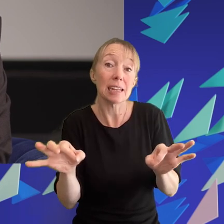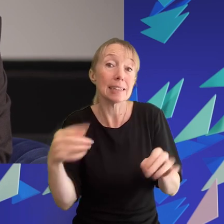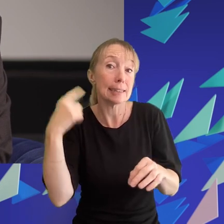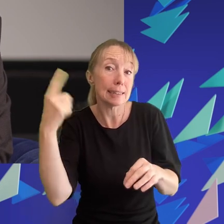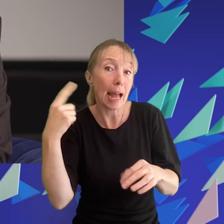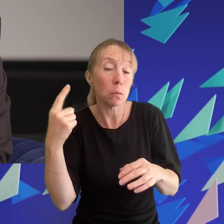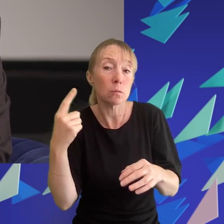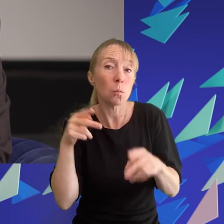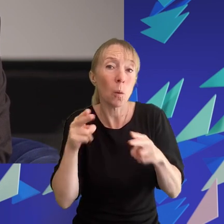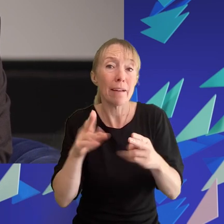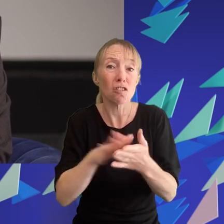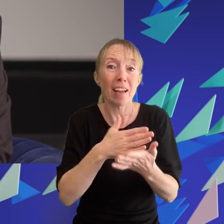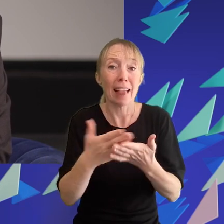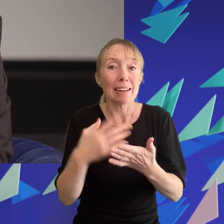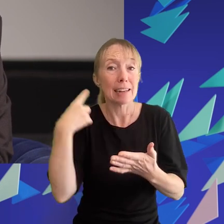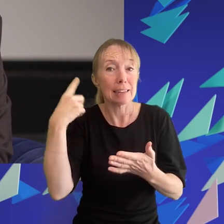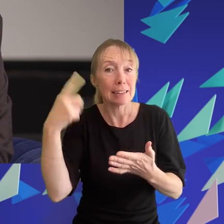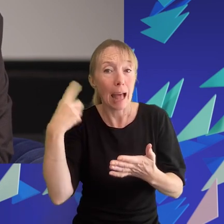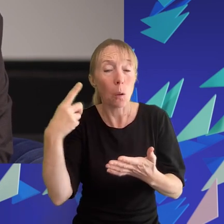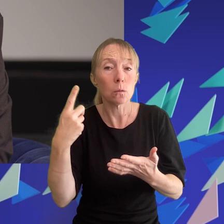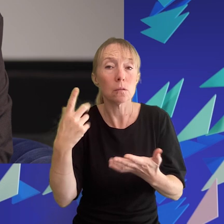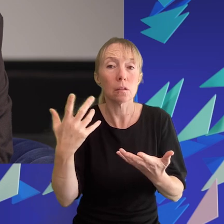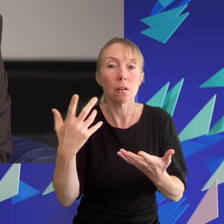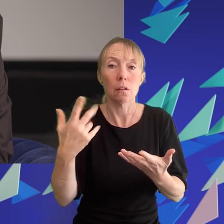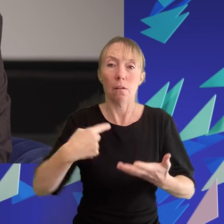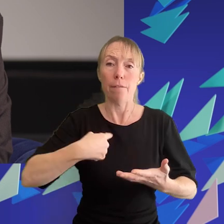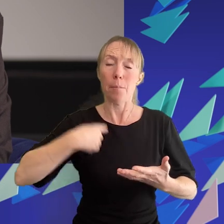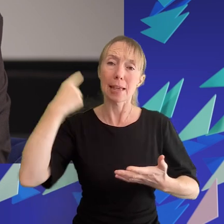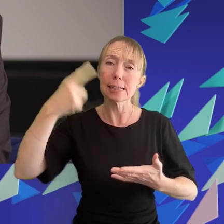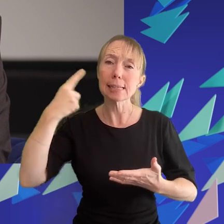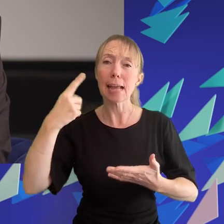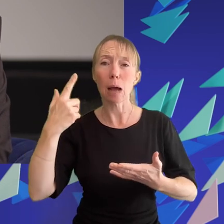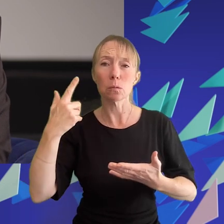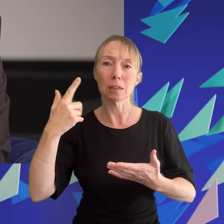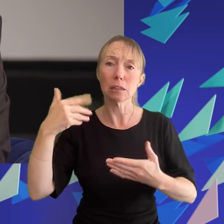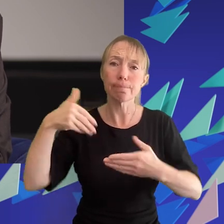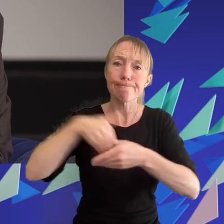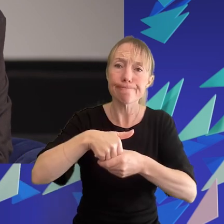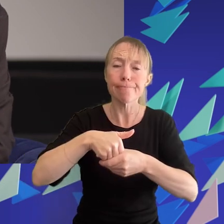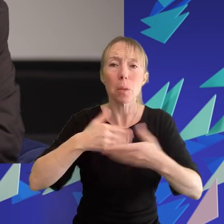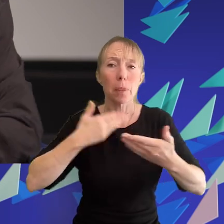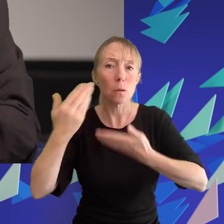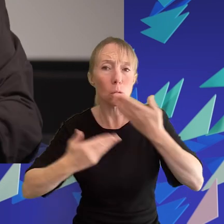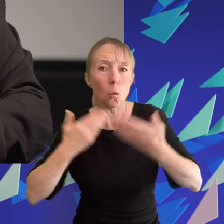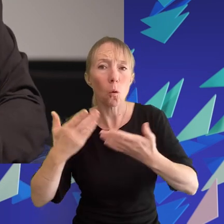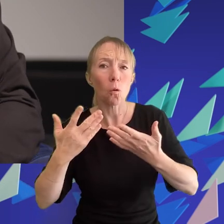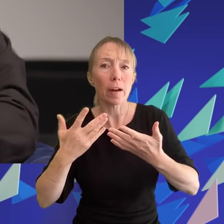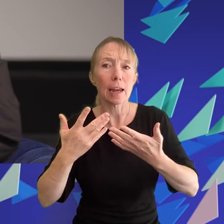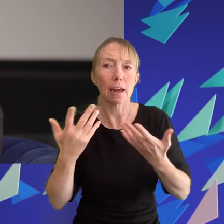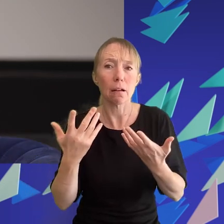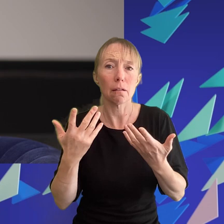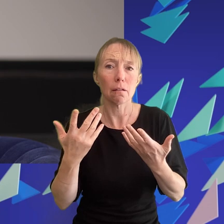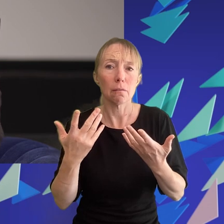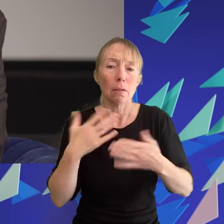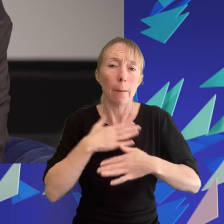I think sounds really can be an incredible part of the story or the sensorial or the emotion,